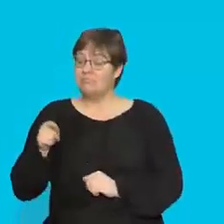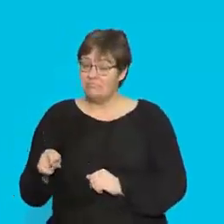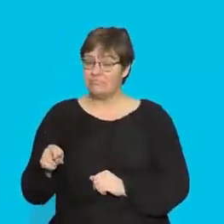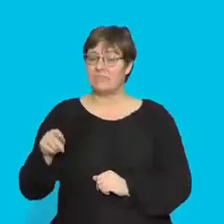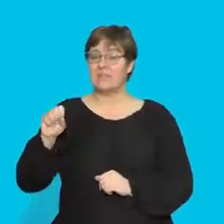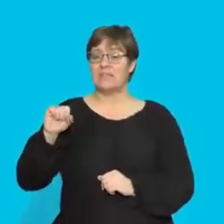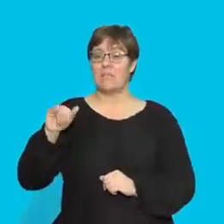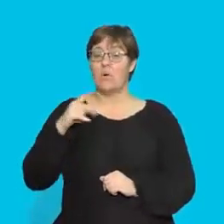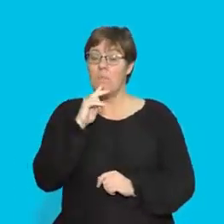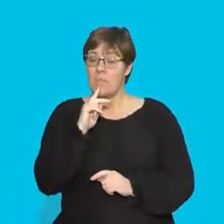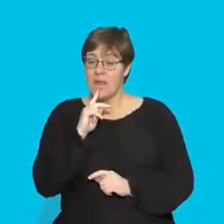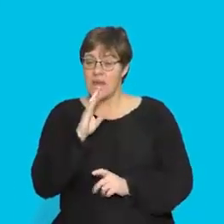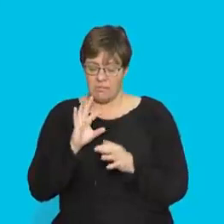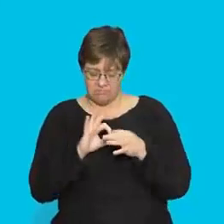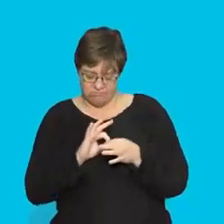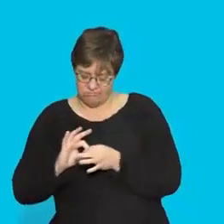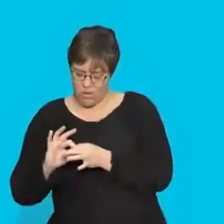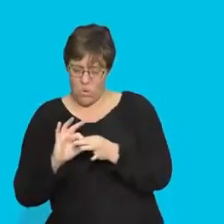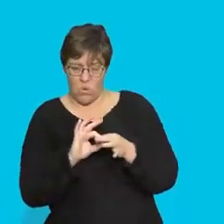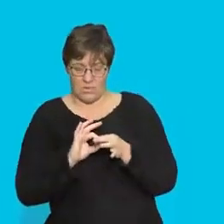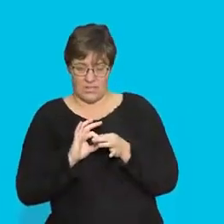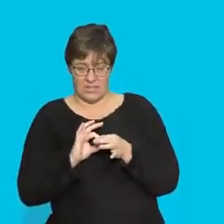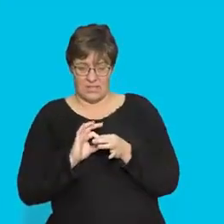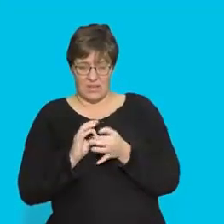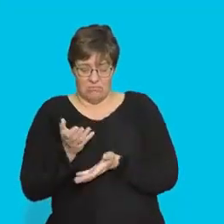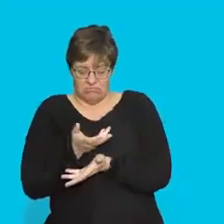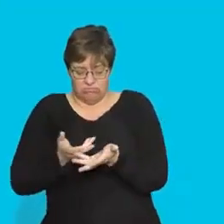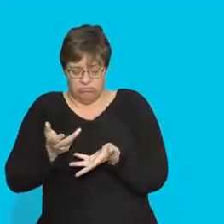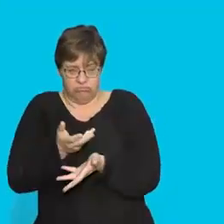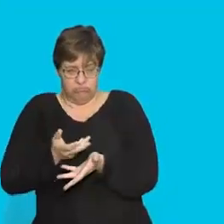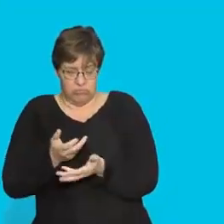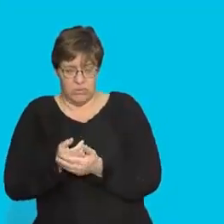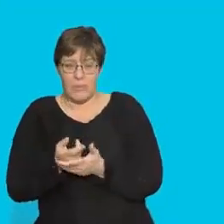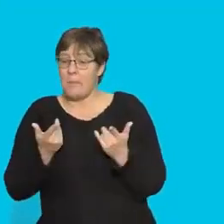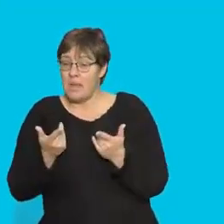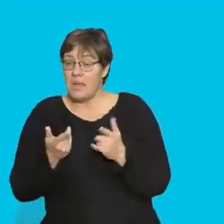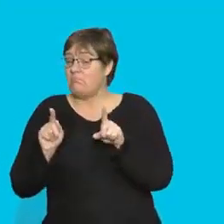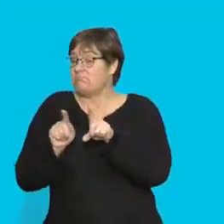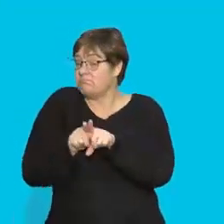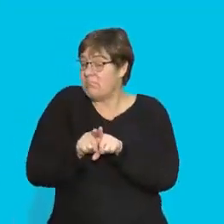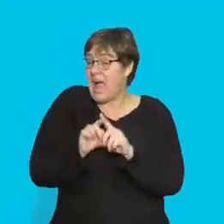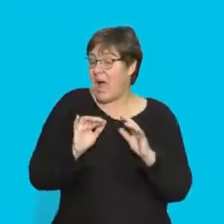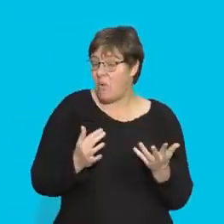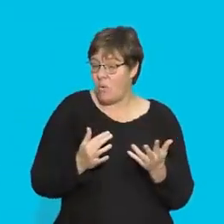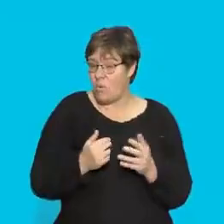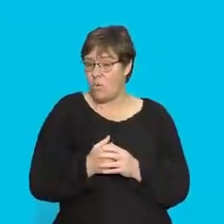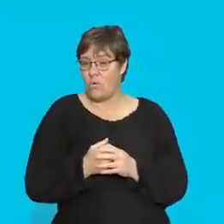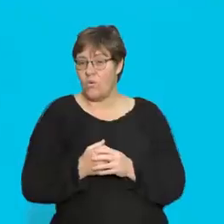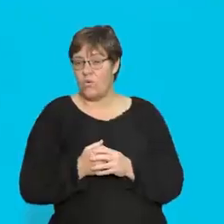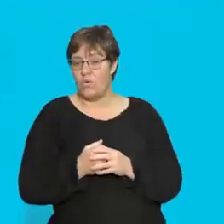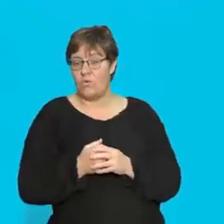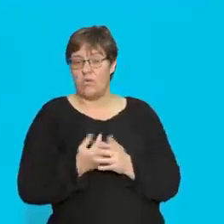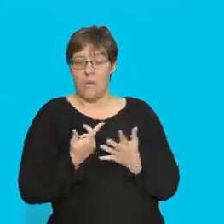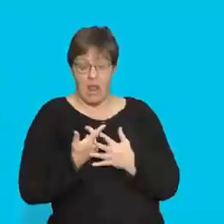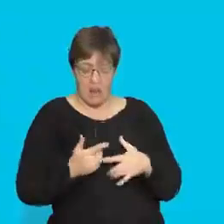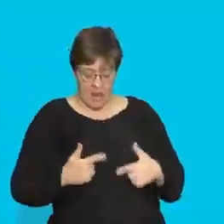Symbiosis is a close interaction. When we talk about close, sometimes it can be so close